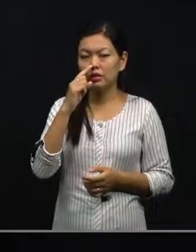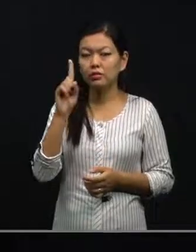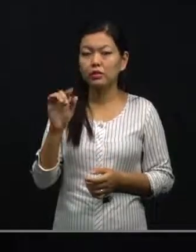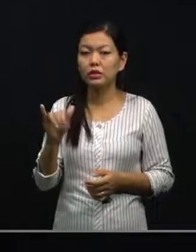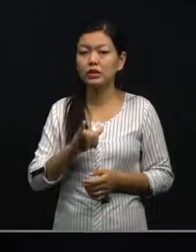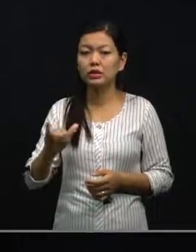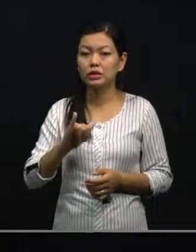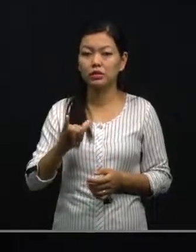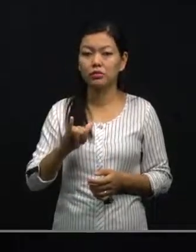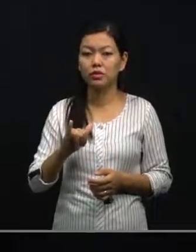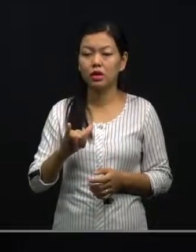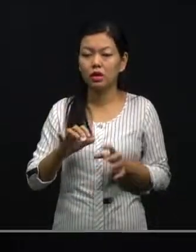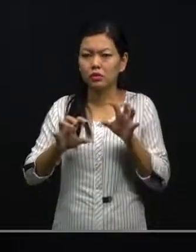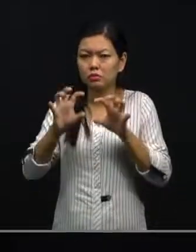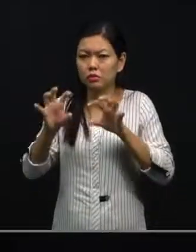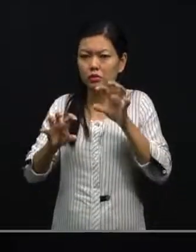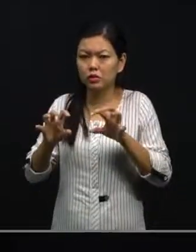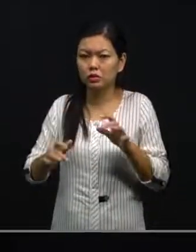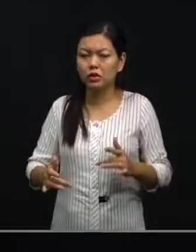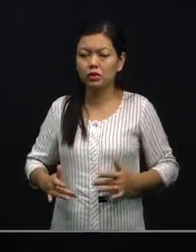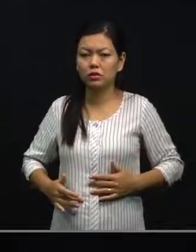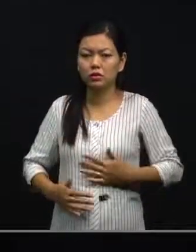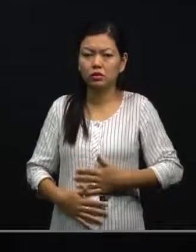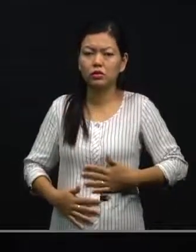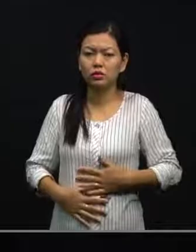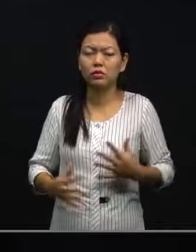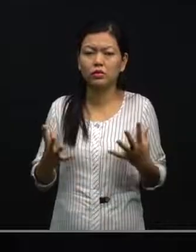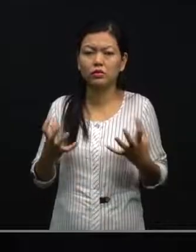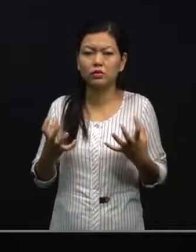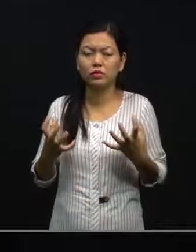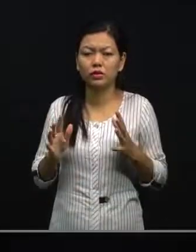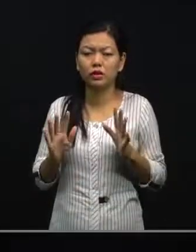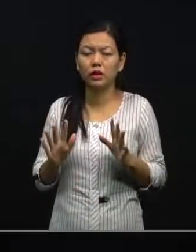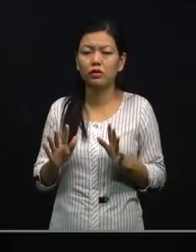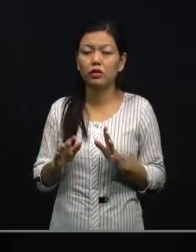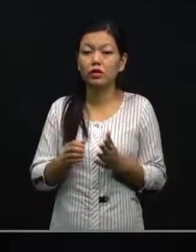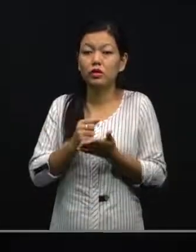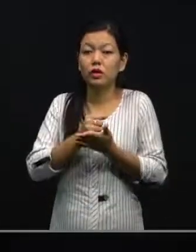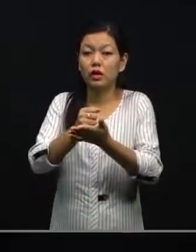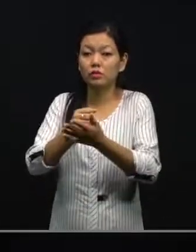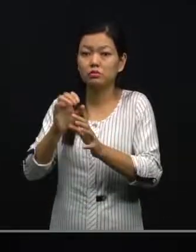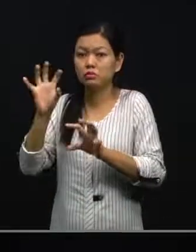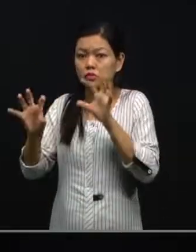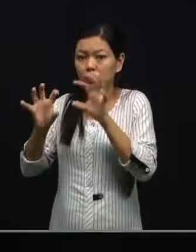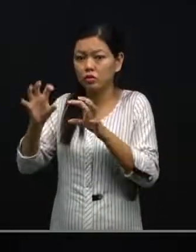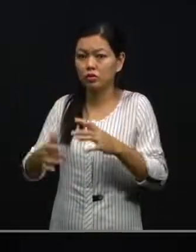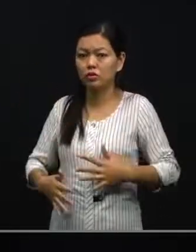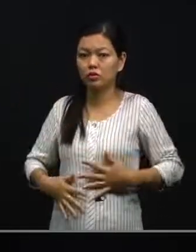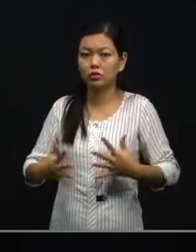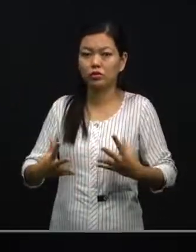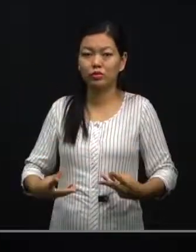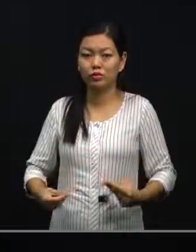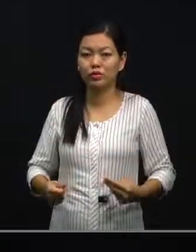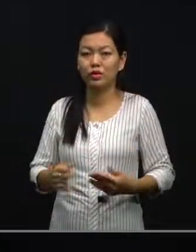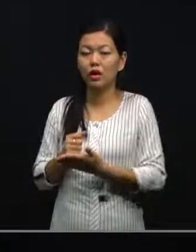ailments of the ghost. We find that she is a very beautiful lady when she was young, but also still very beautiful in her